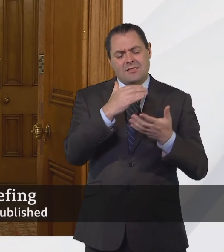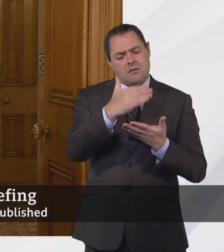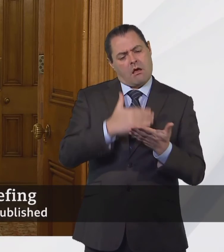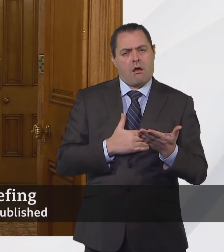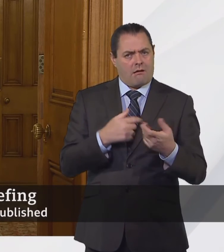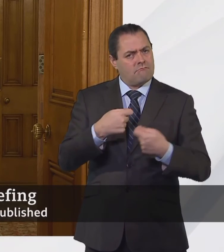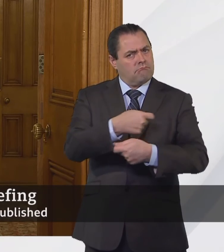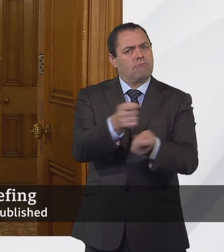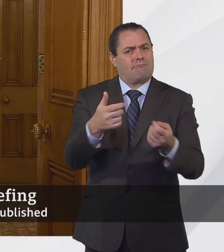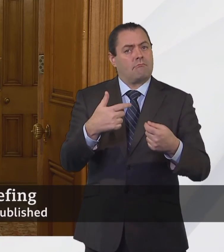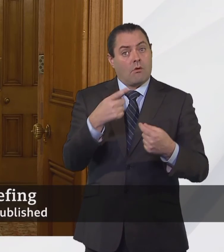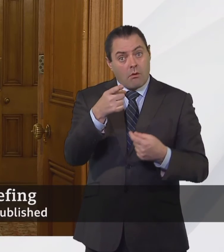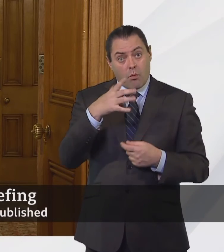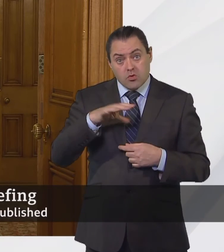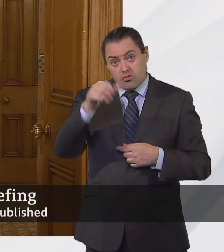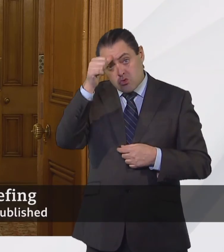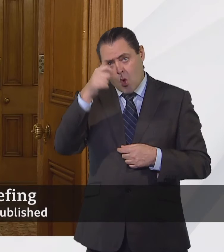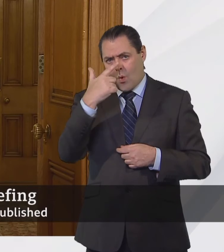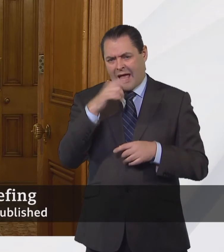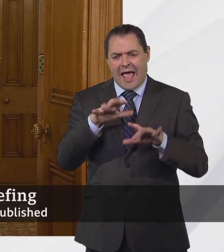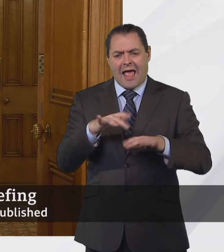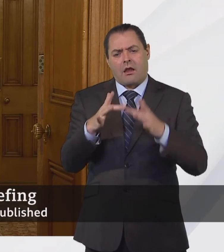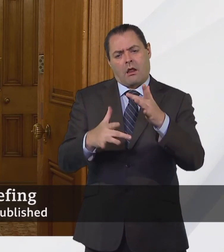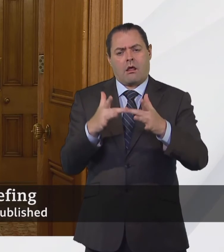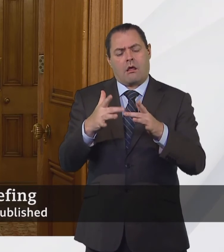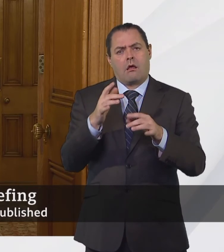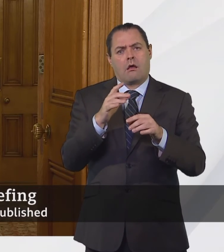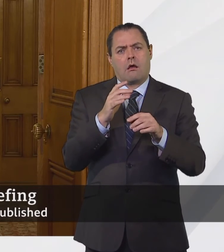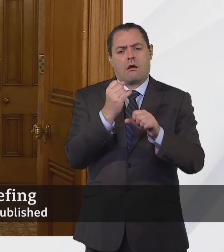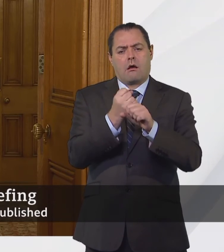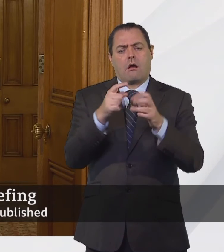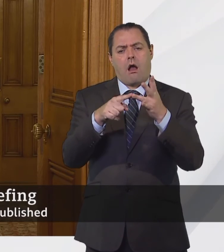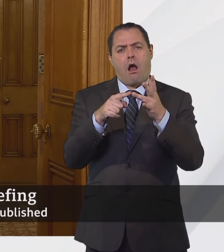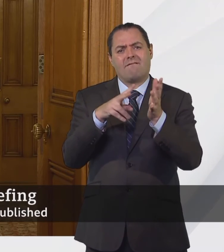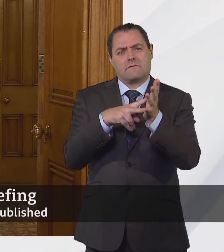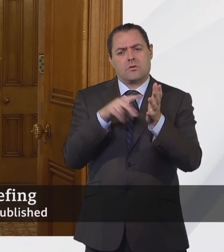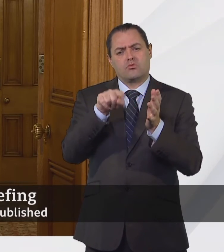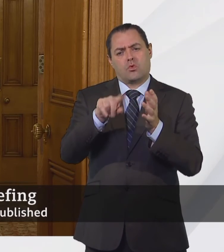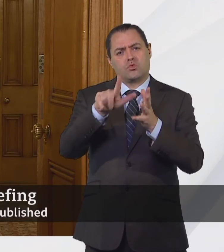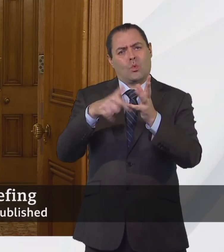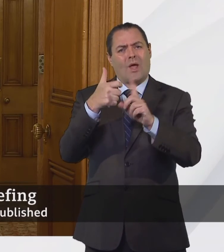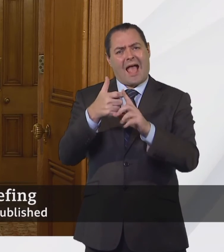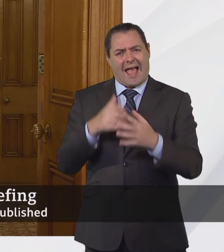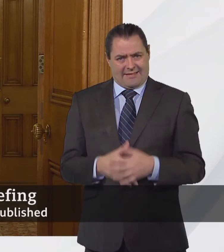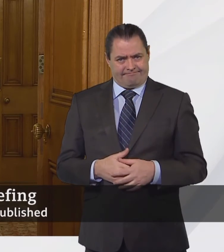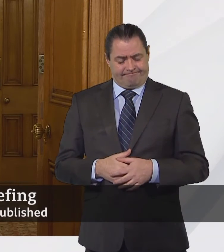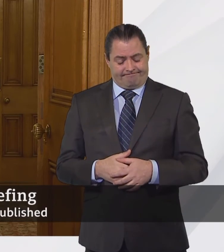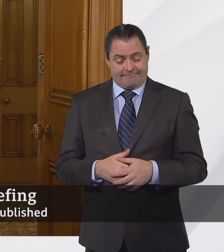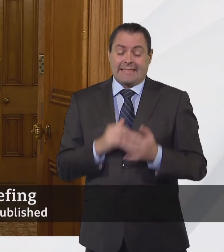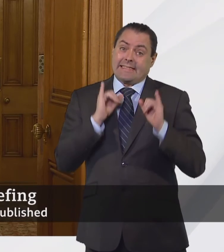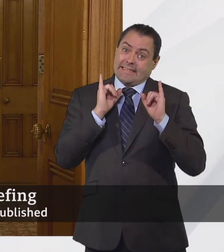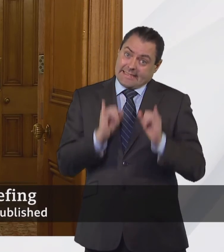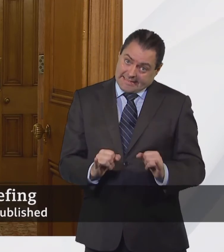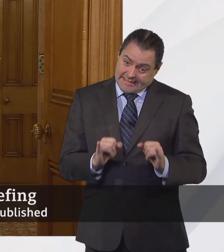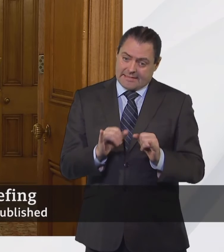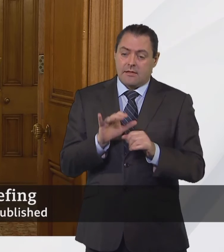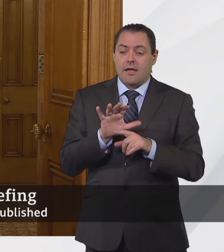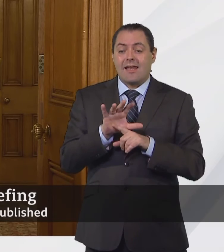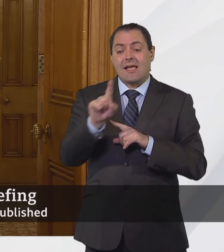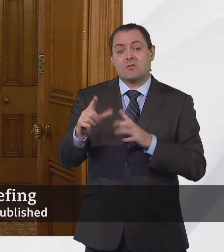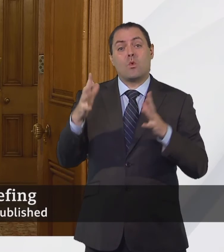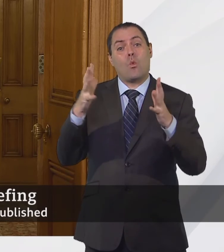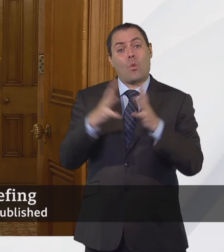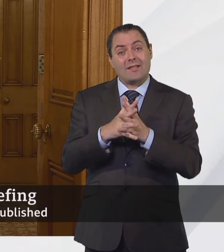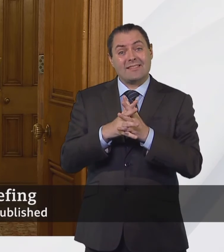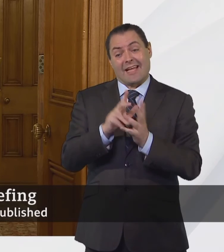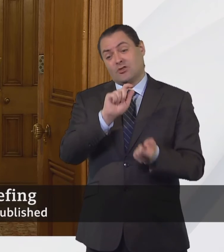is available. I'm sorry to confirm that from Wednesday, most of England will be in the top 2 tiers with the toughest